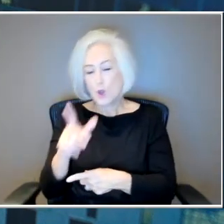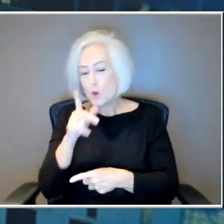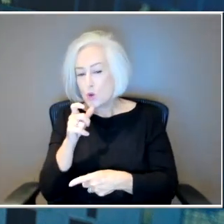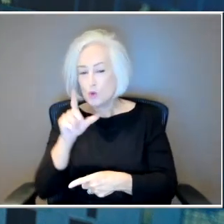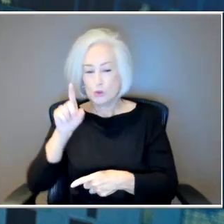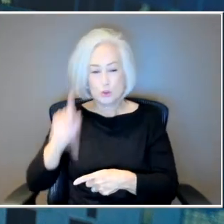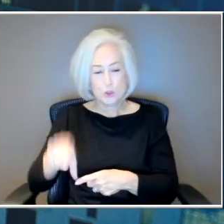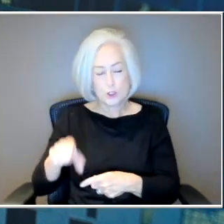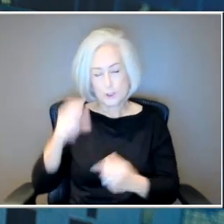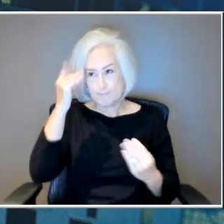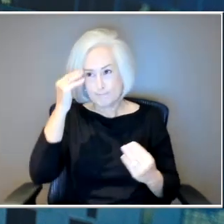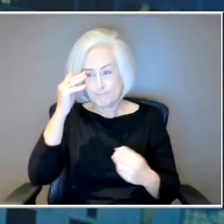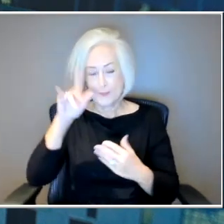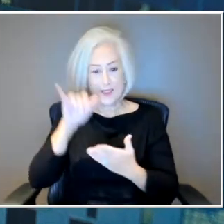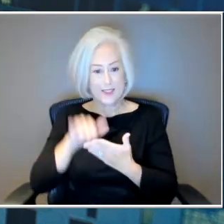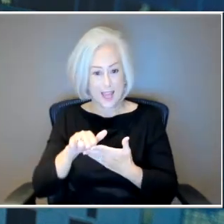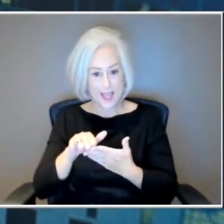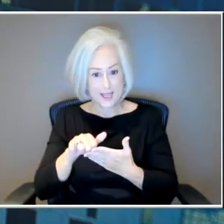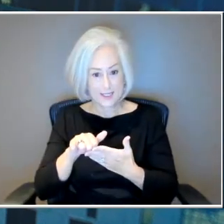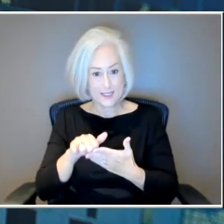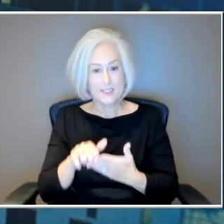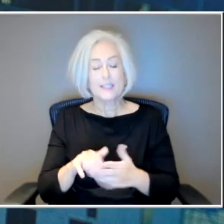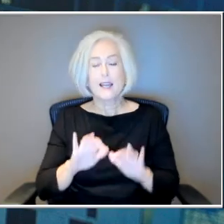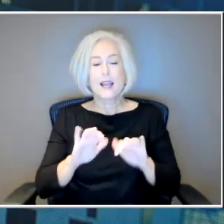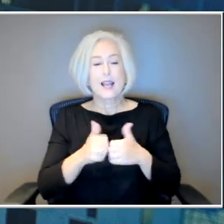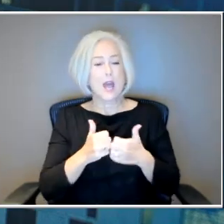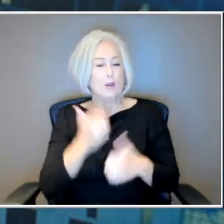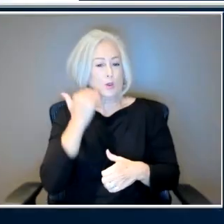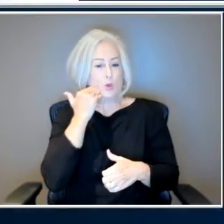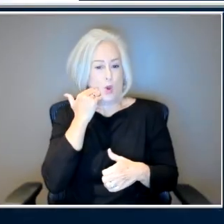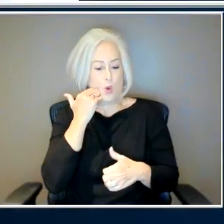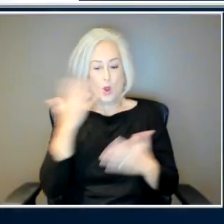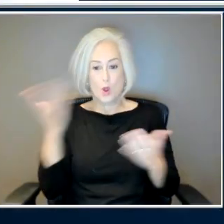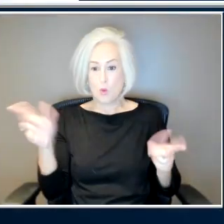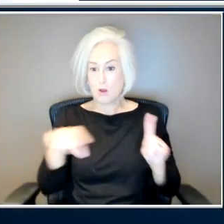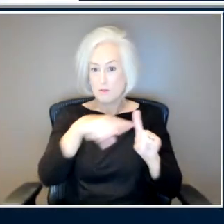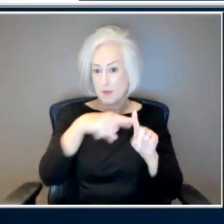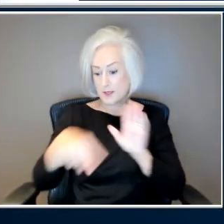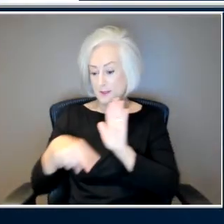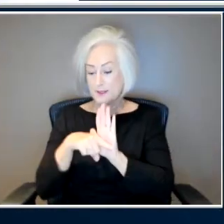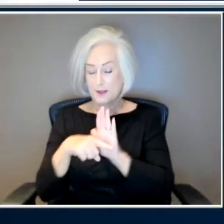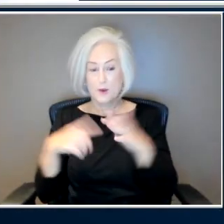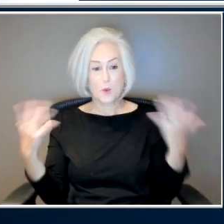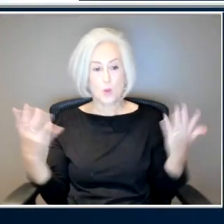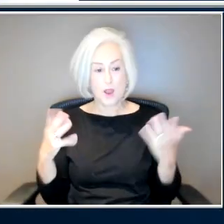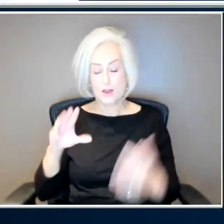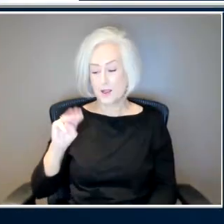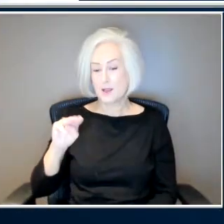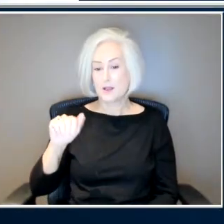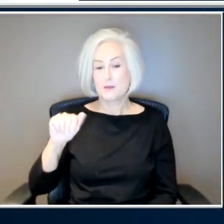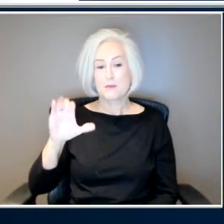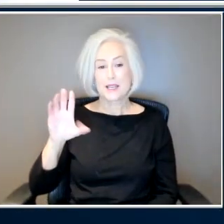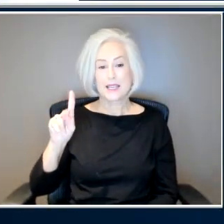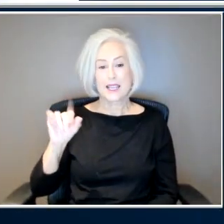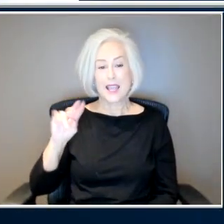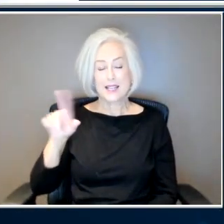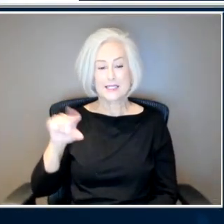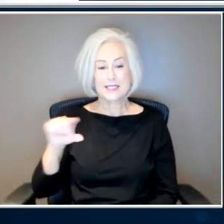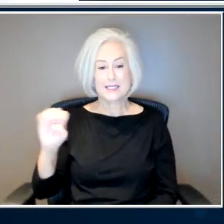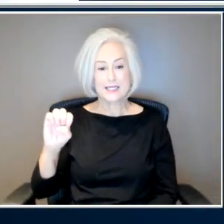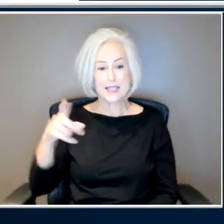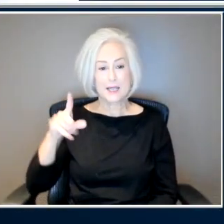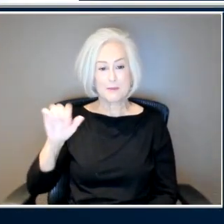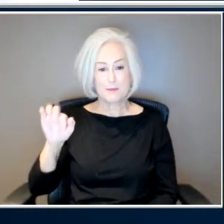preventative mastectomy. And of course, what are the pros and cons? Mackenzie Patrick made this choice when she found out that she had the BRCA2